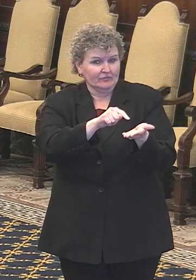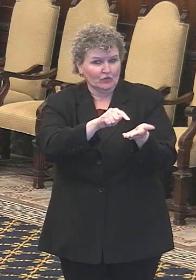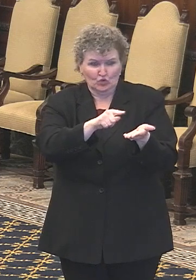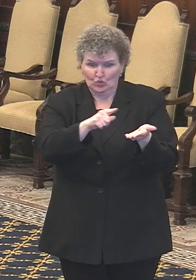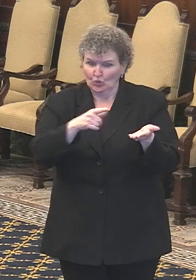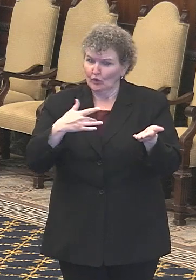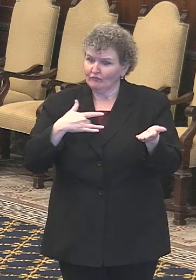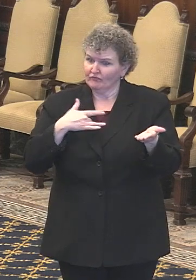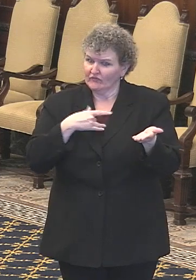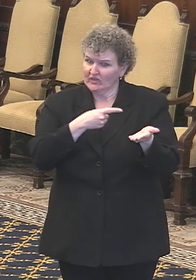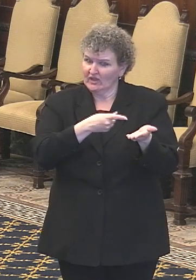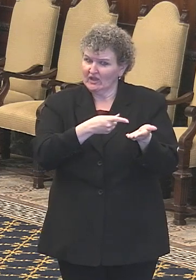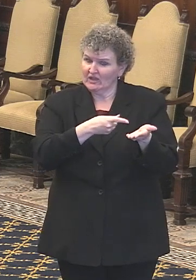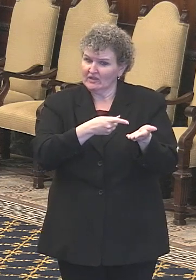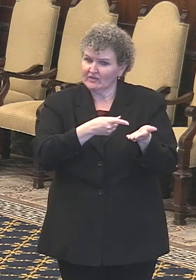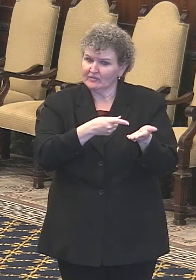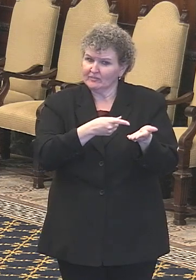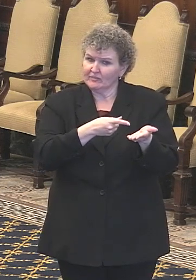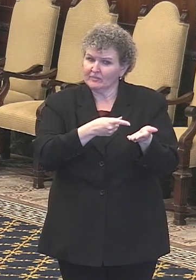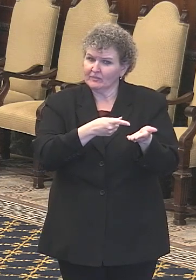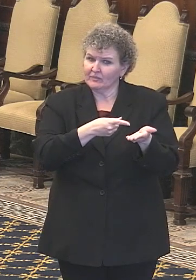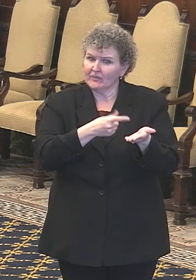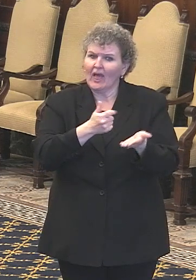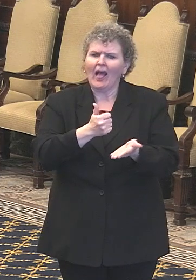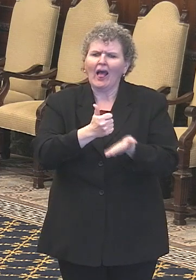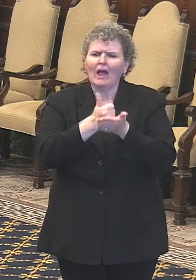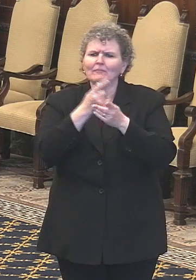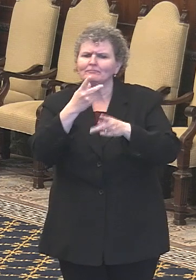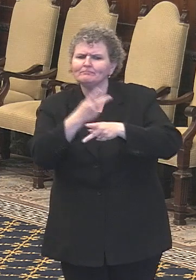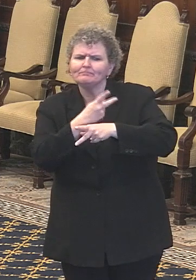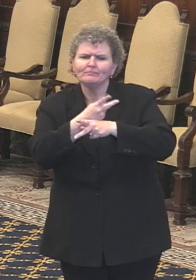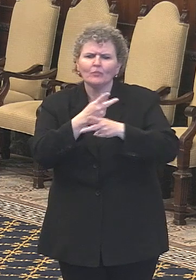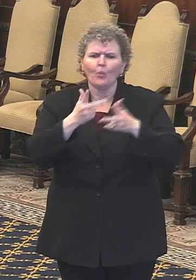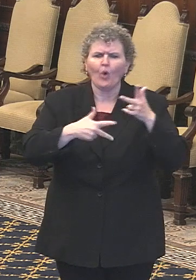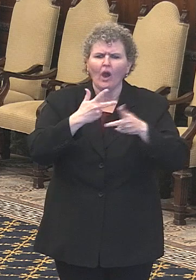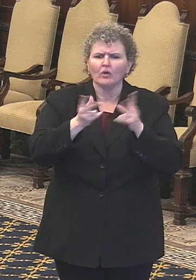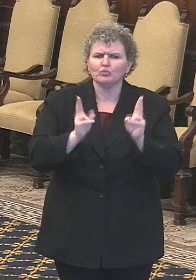His name is Dr. Tony Colletta. How do you spell Colletta?